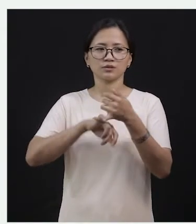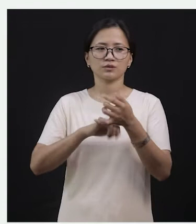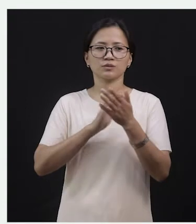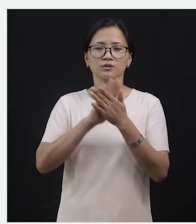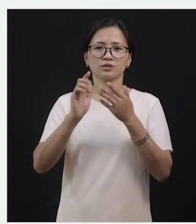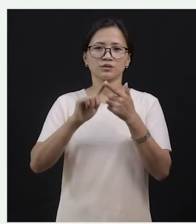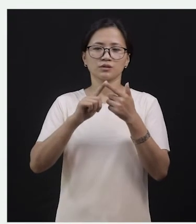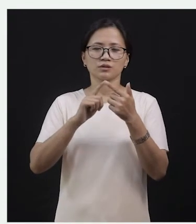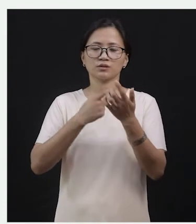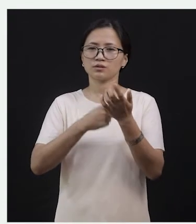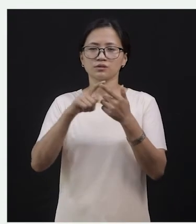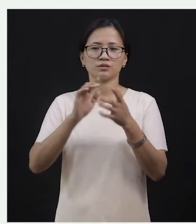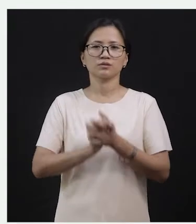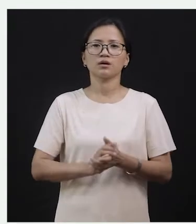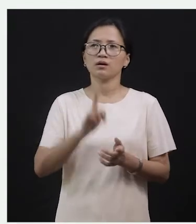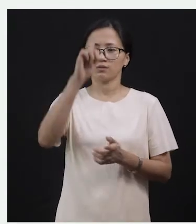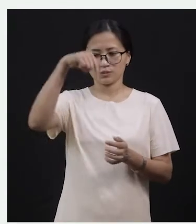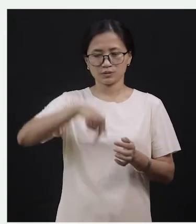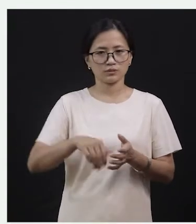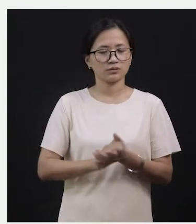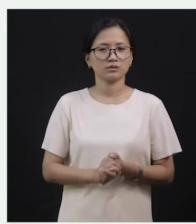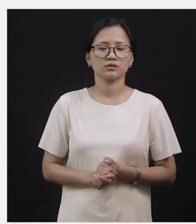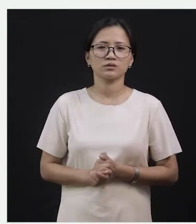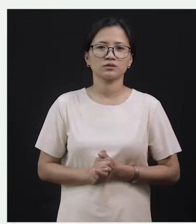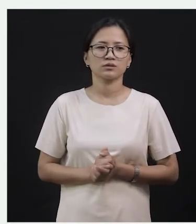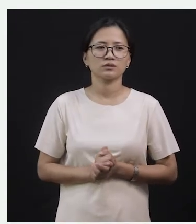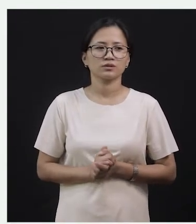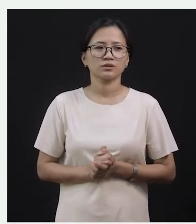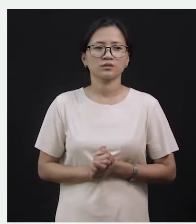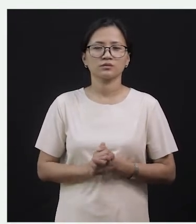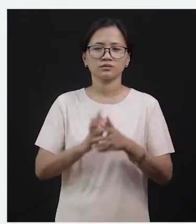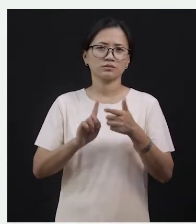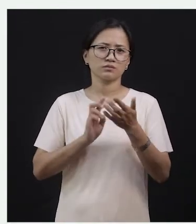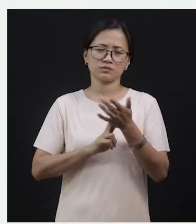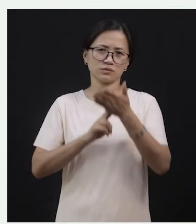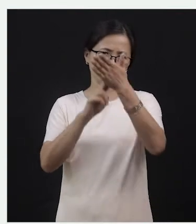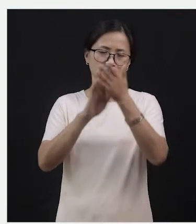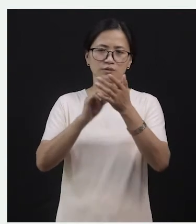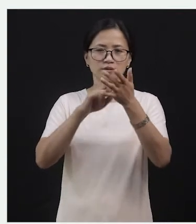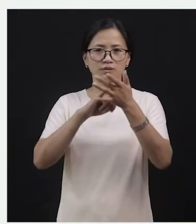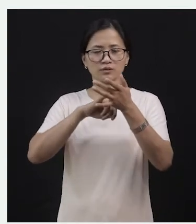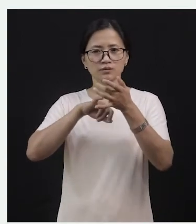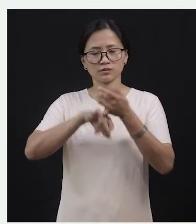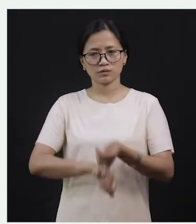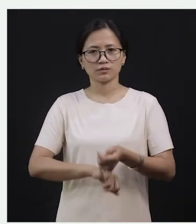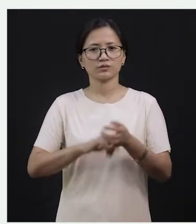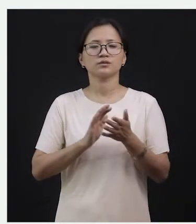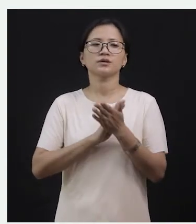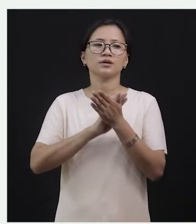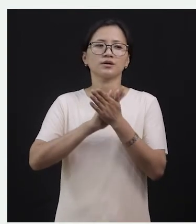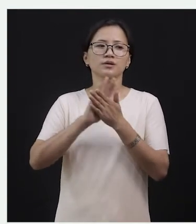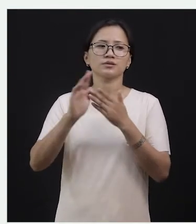two parts, up and down. The upper is the northern hemisphere, the down is